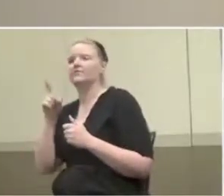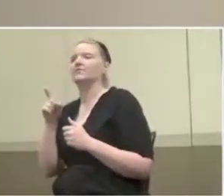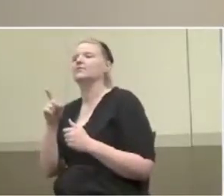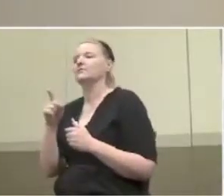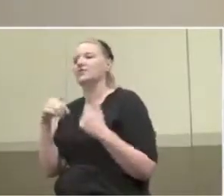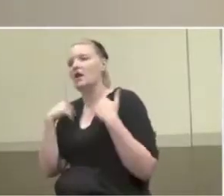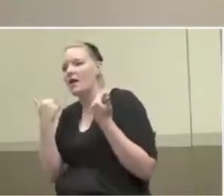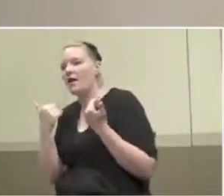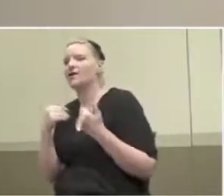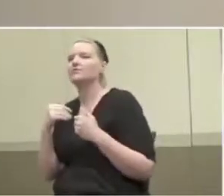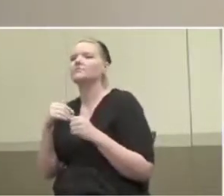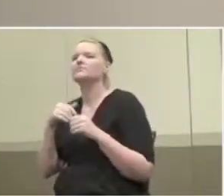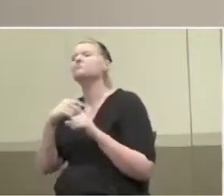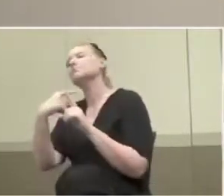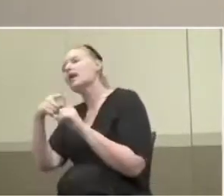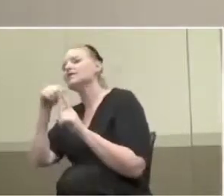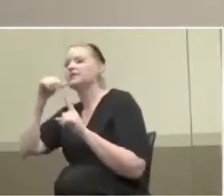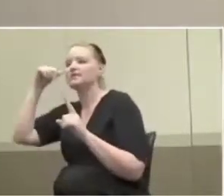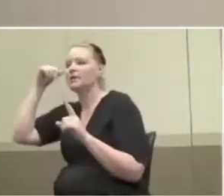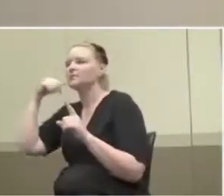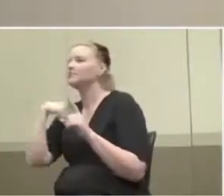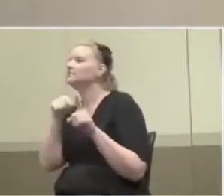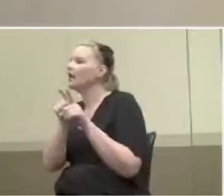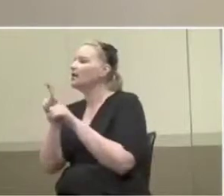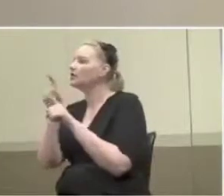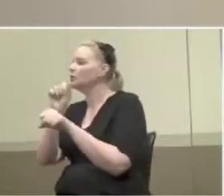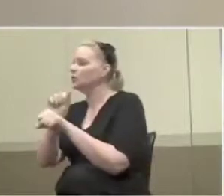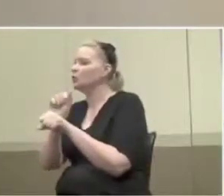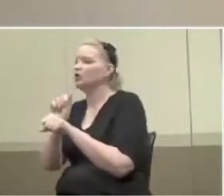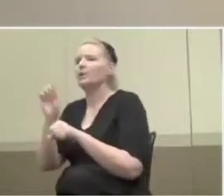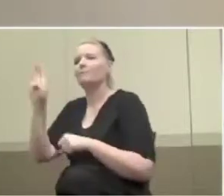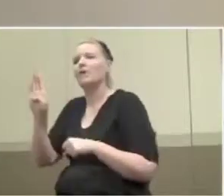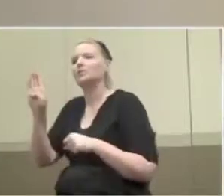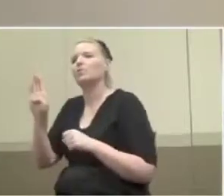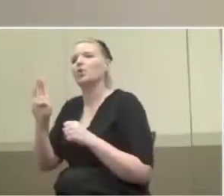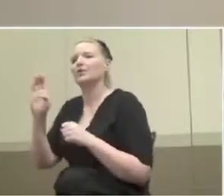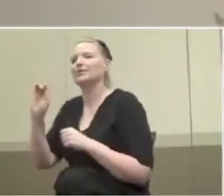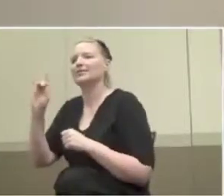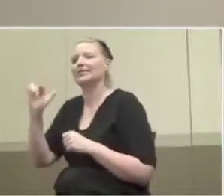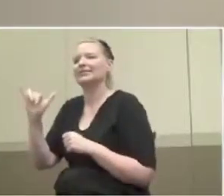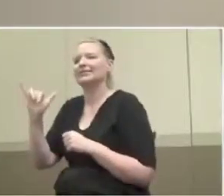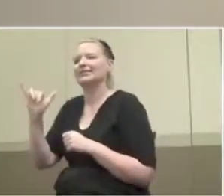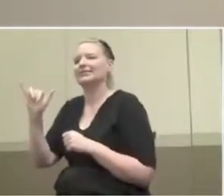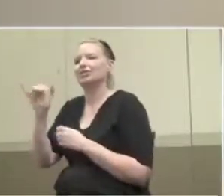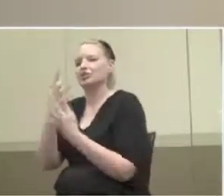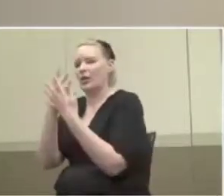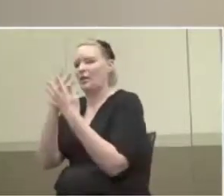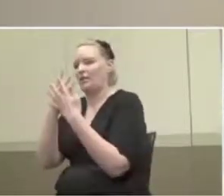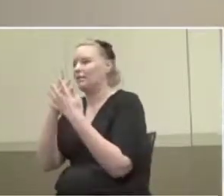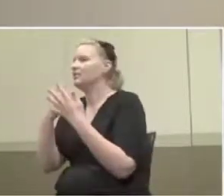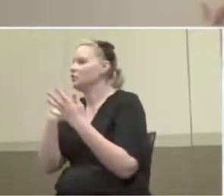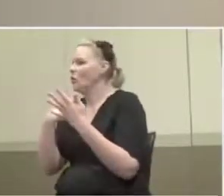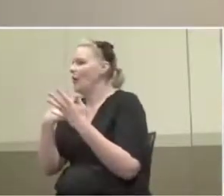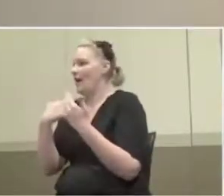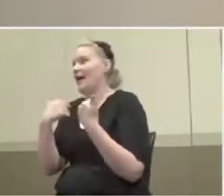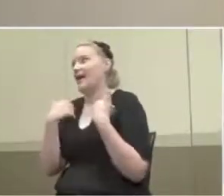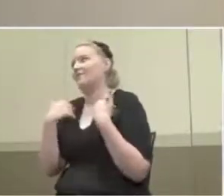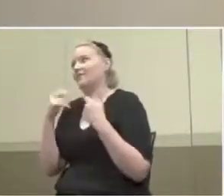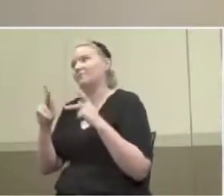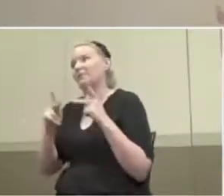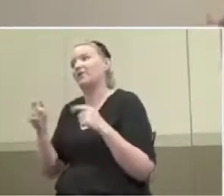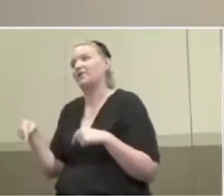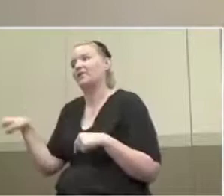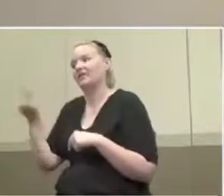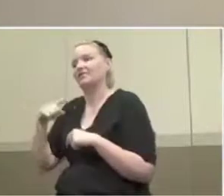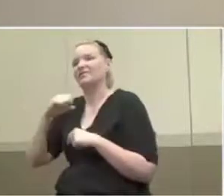adults. And then I also work part-time at the Baltimore City Jail. And so I get really resistant people,